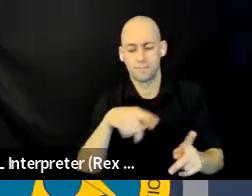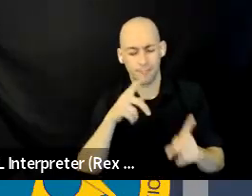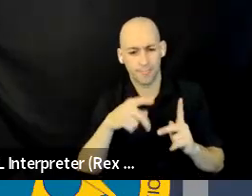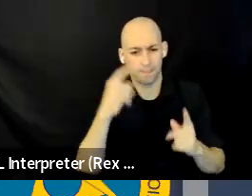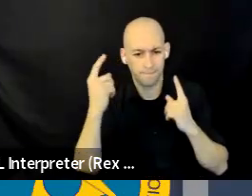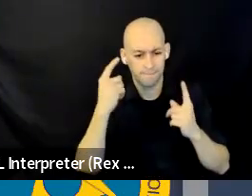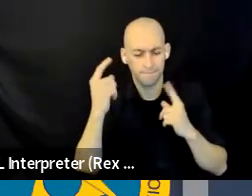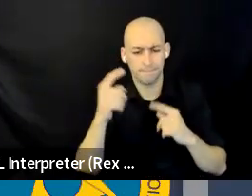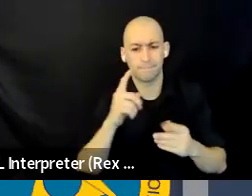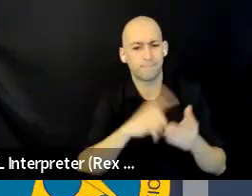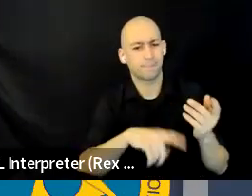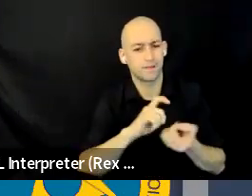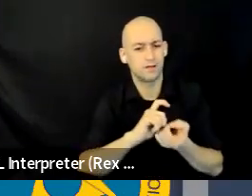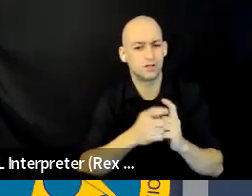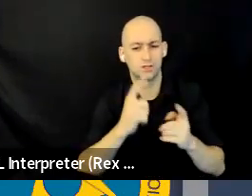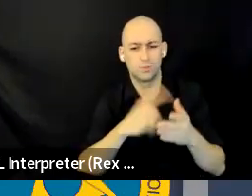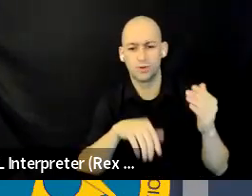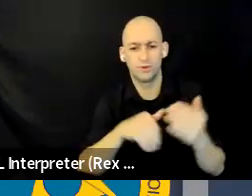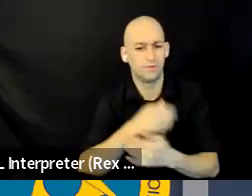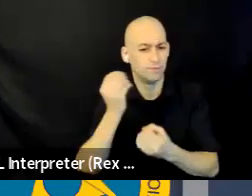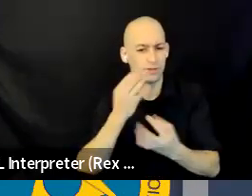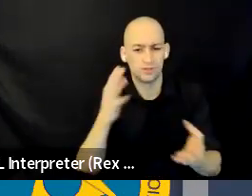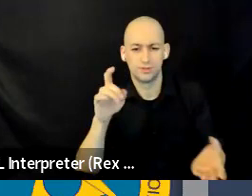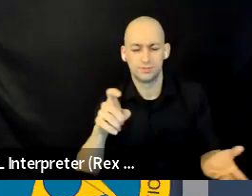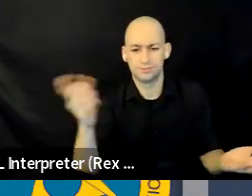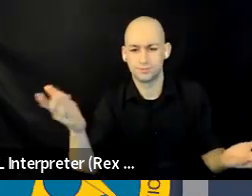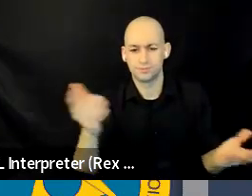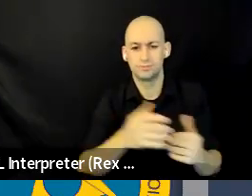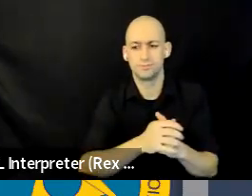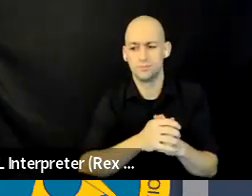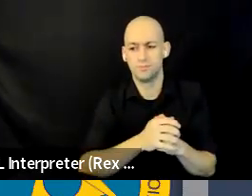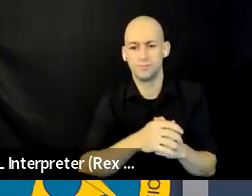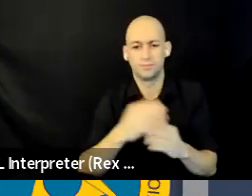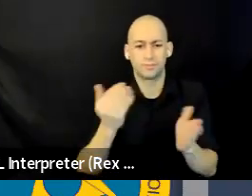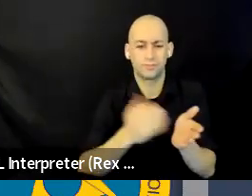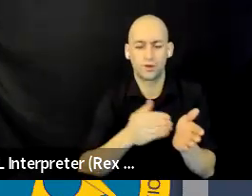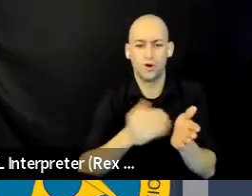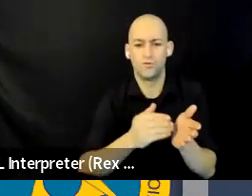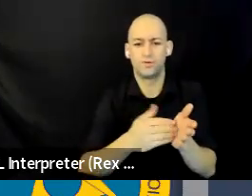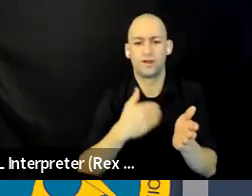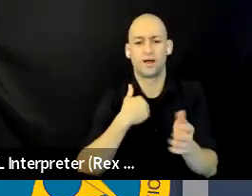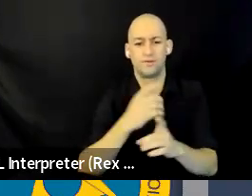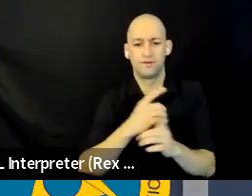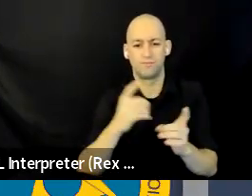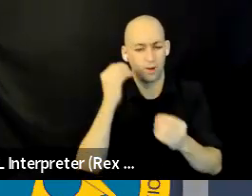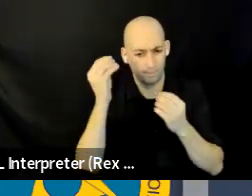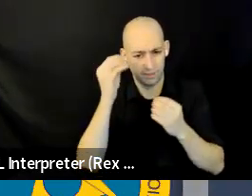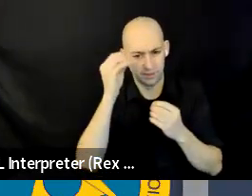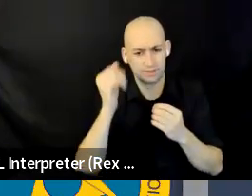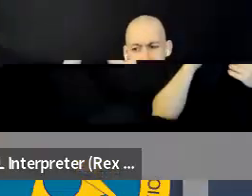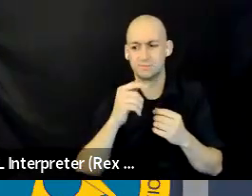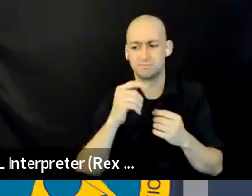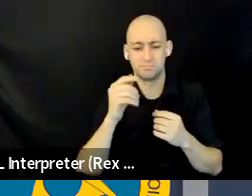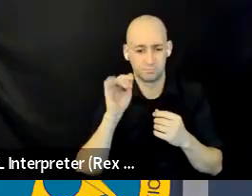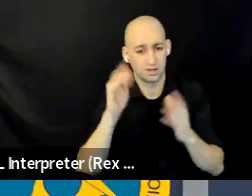should change and what updates should be made. And oftentimes we've all had differing opinions or different perspectives on these, which is